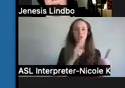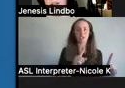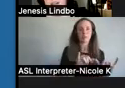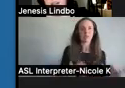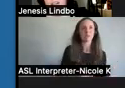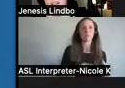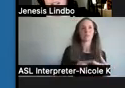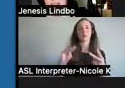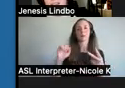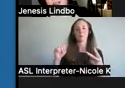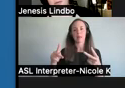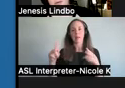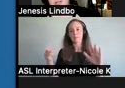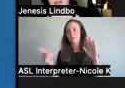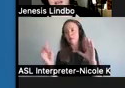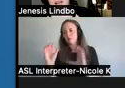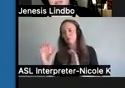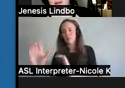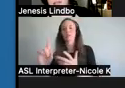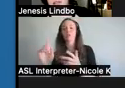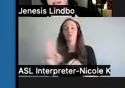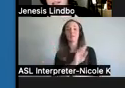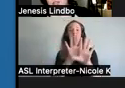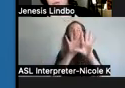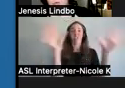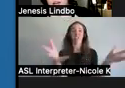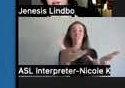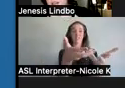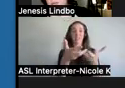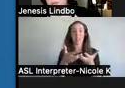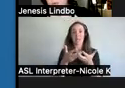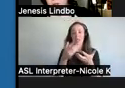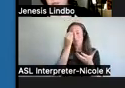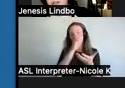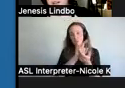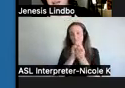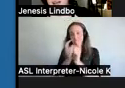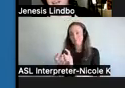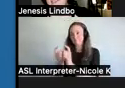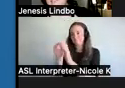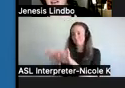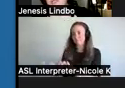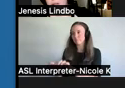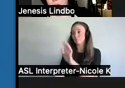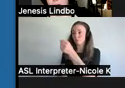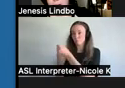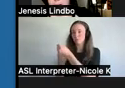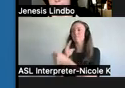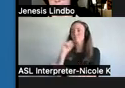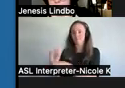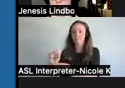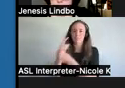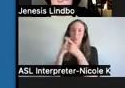exploration, taking that information and translating it to data that will support, hey, this is actually